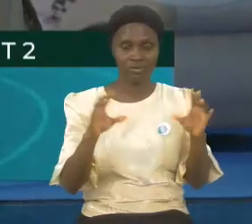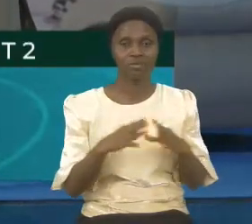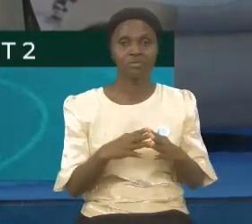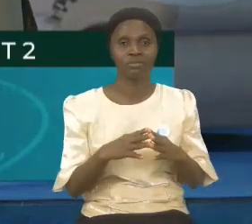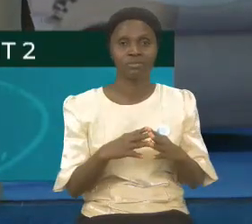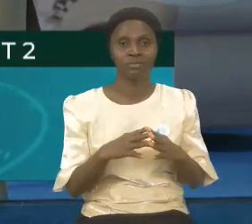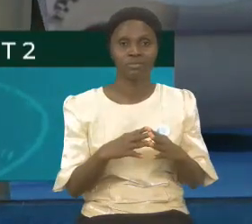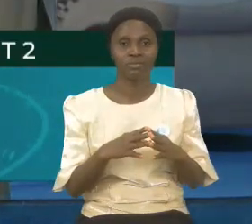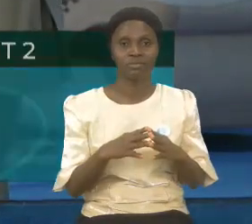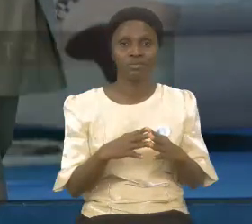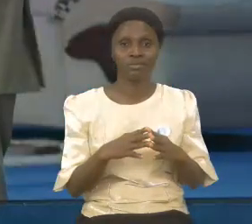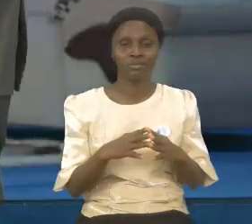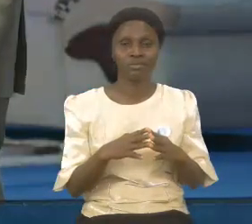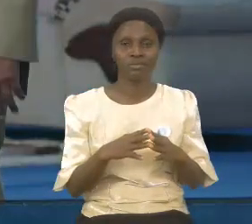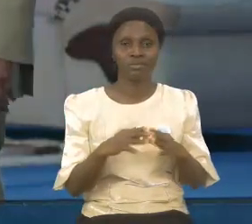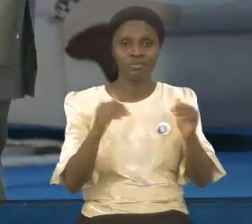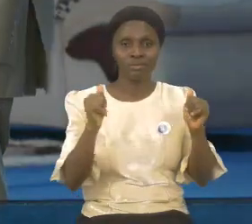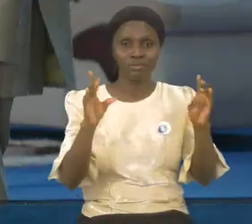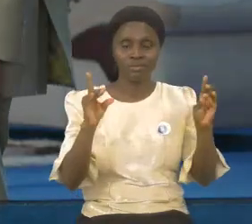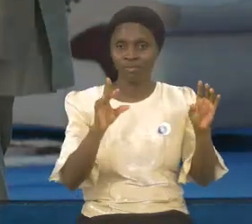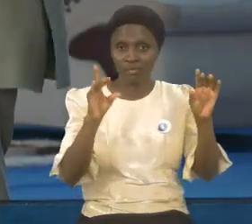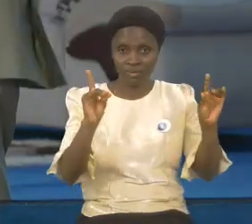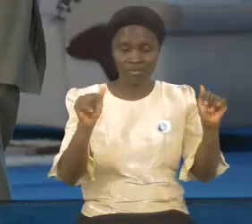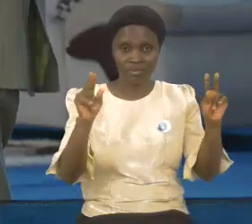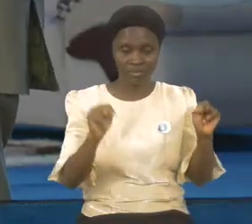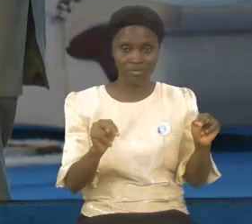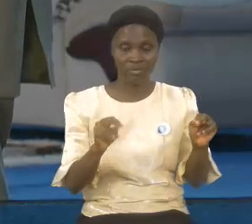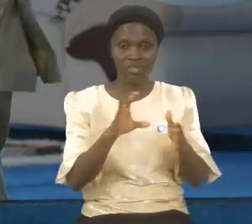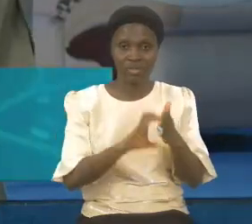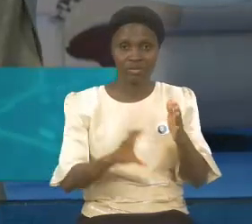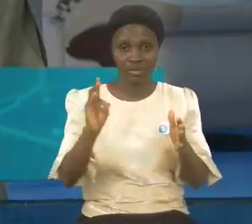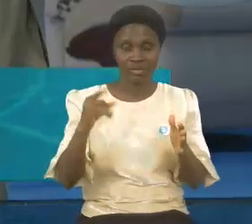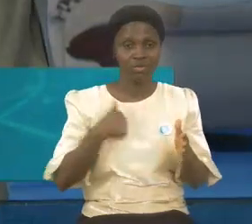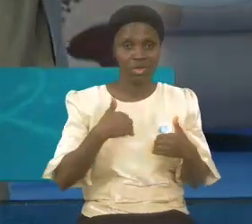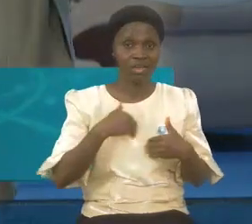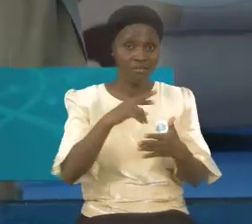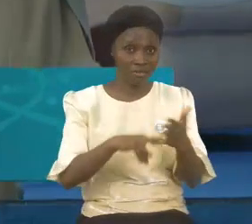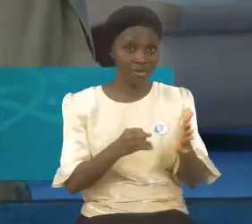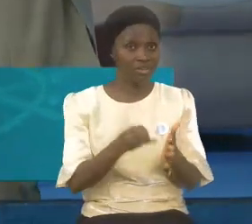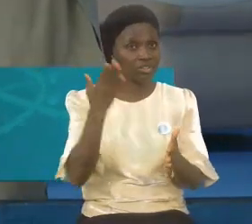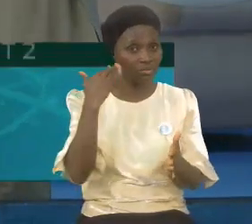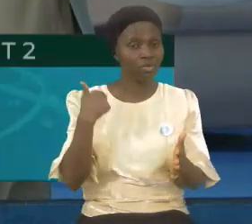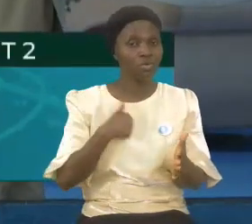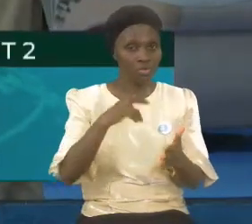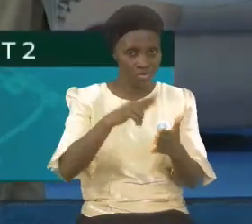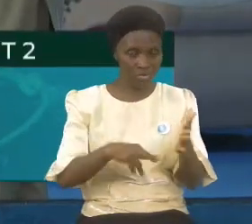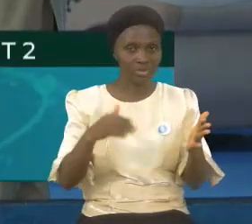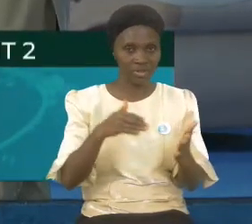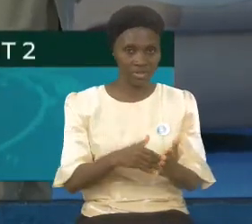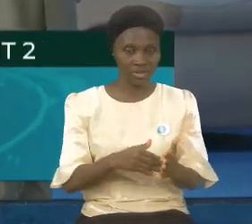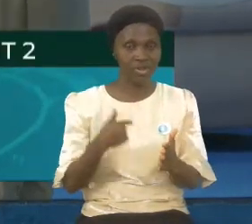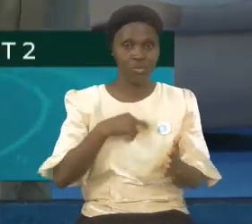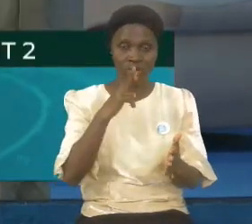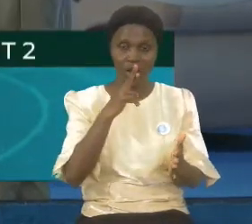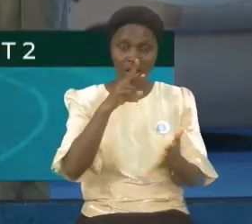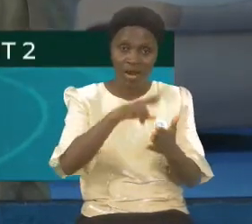read it again. We're reading about the King of Kings and the Lord of Lords. We're reading about the Ancient of Days. We're reading about the Everlasting